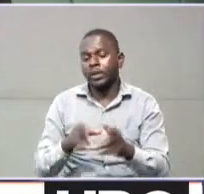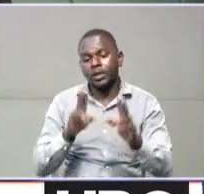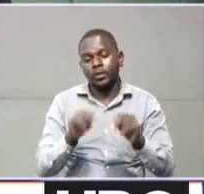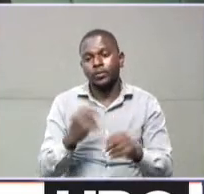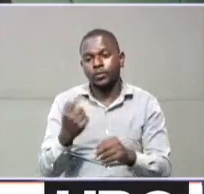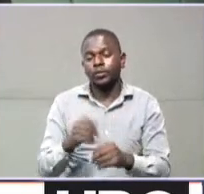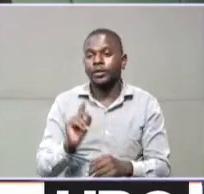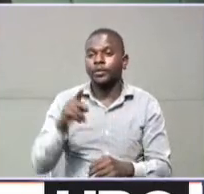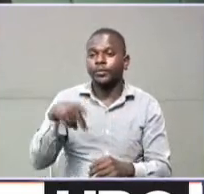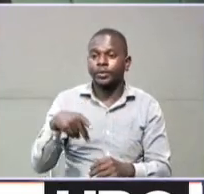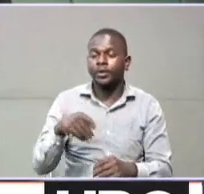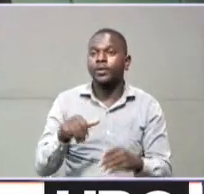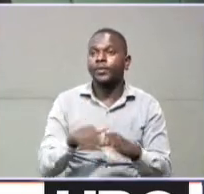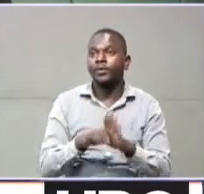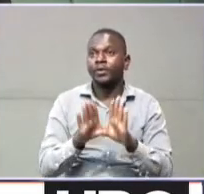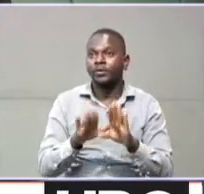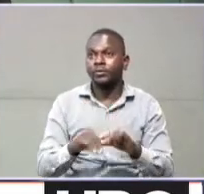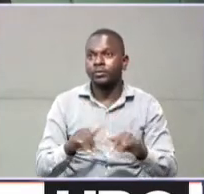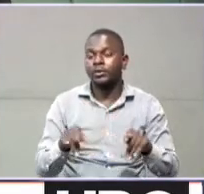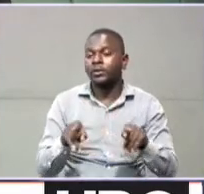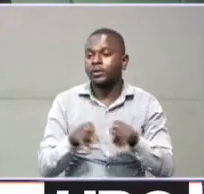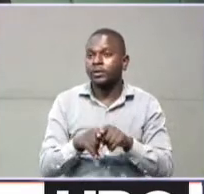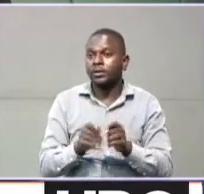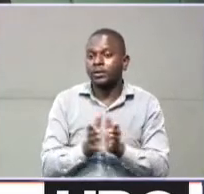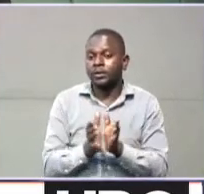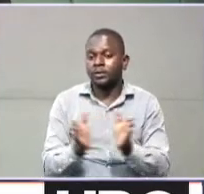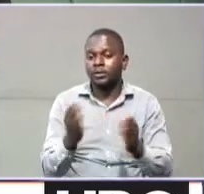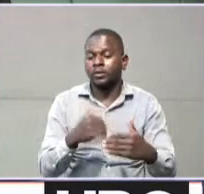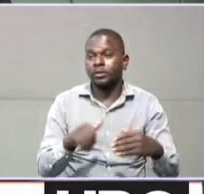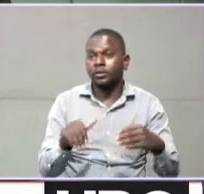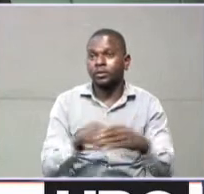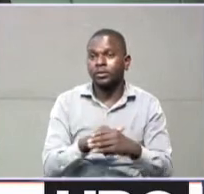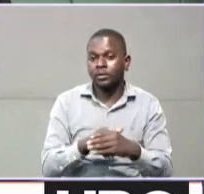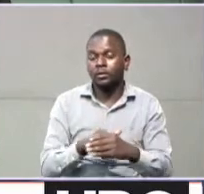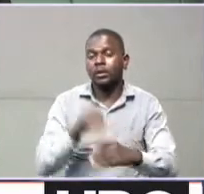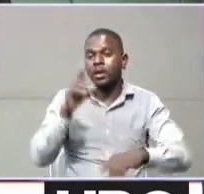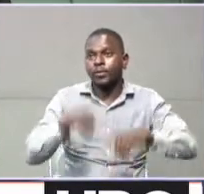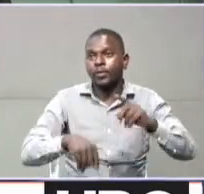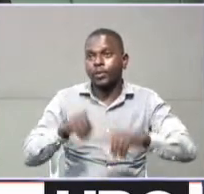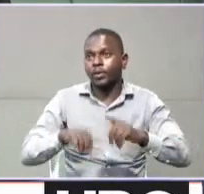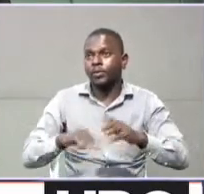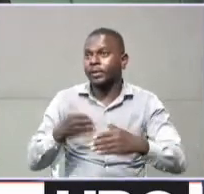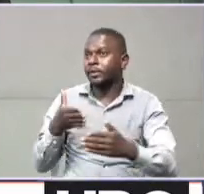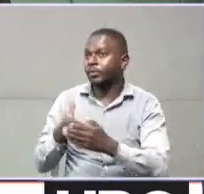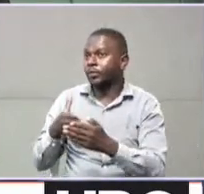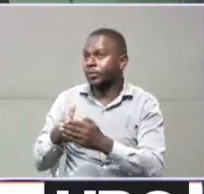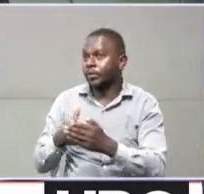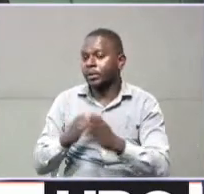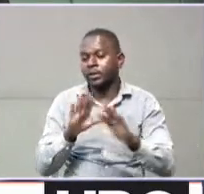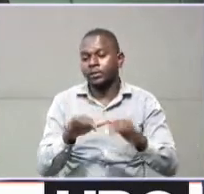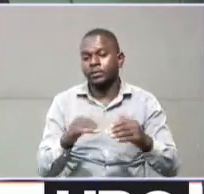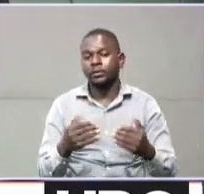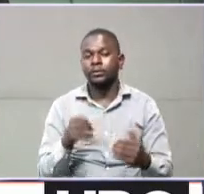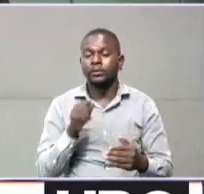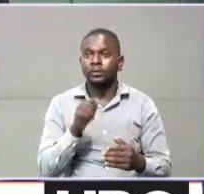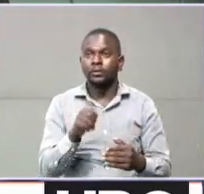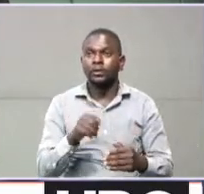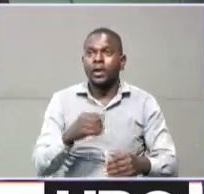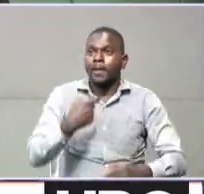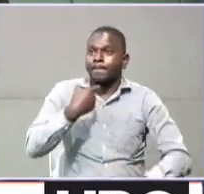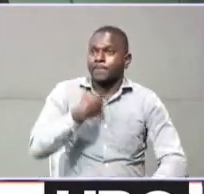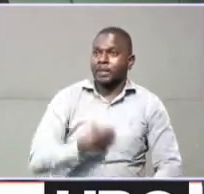only the dp members of parliament but also the general membership of the party affected other than the